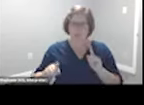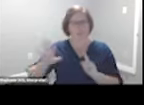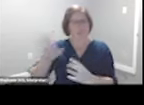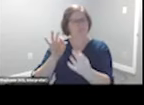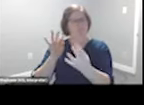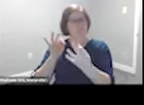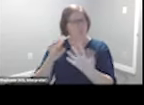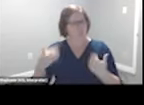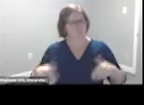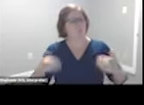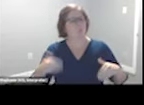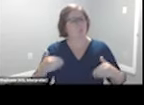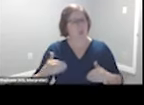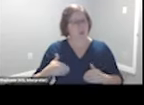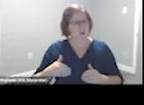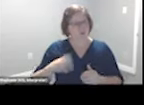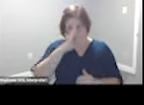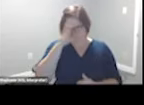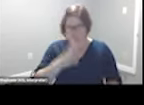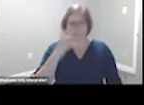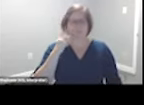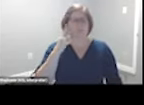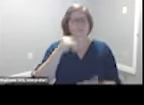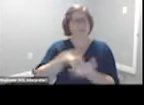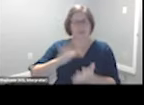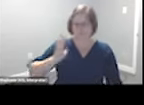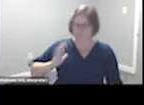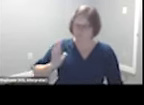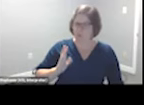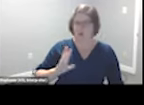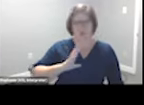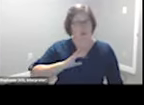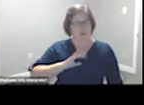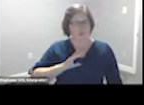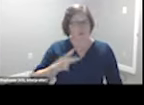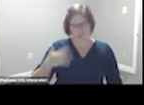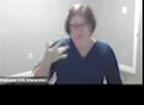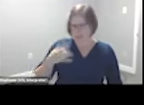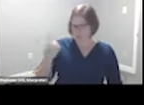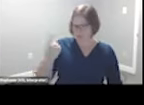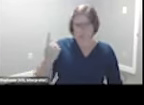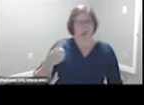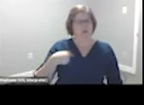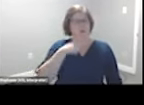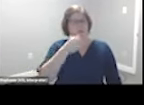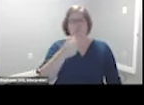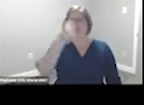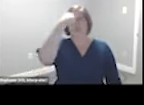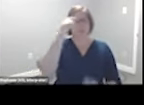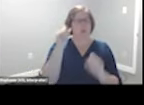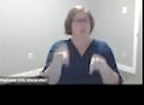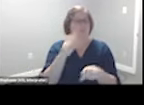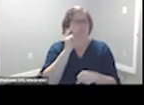much the people had experienced things in a way that they didn't think they'd be able to, but that they'd also felt things that they didn't think they would have been able to see. So